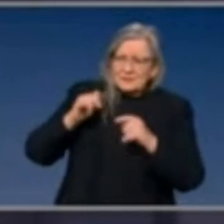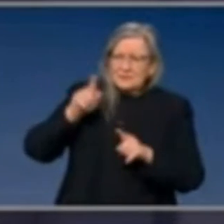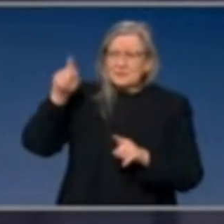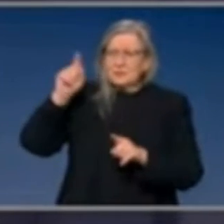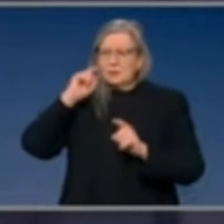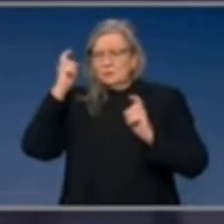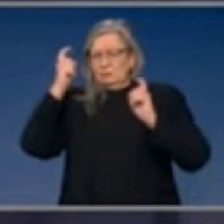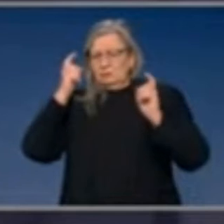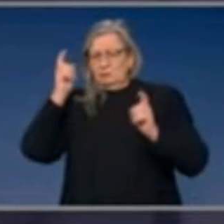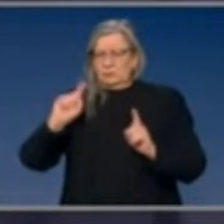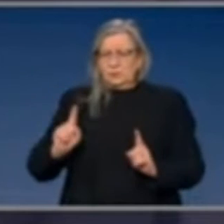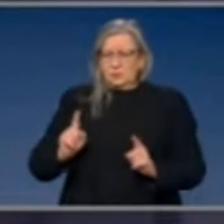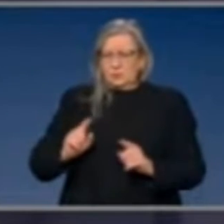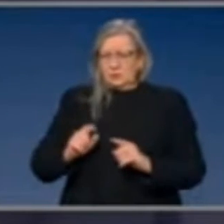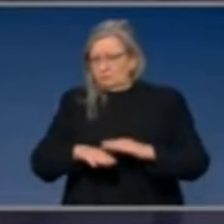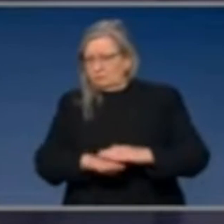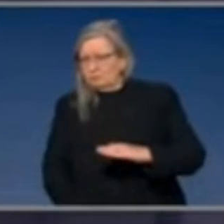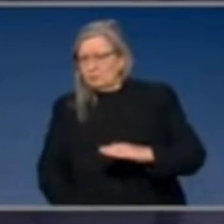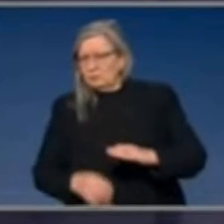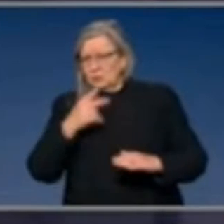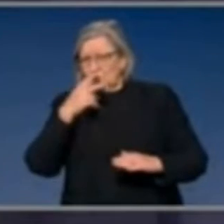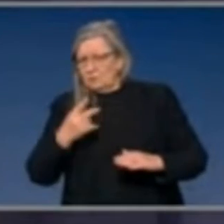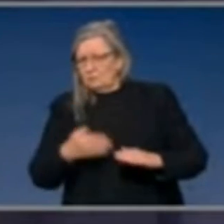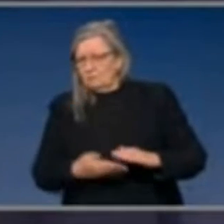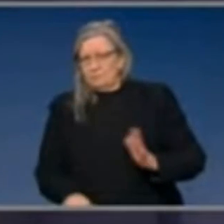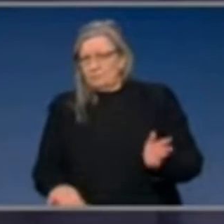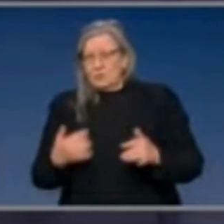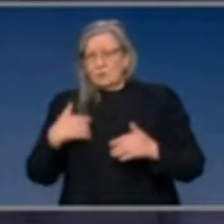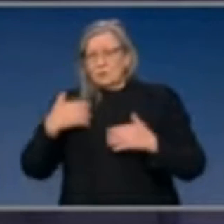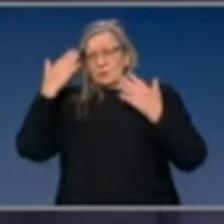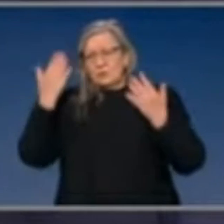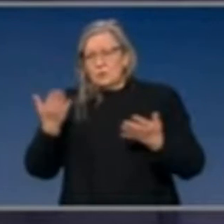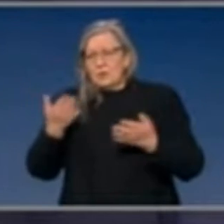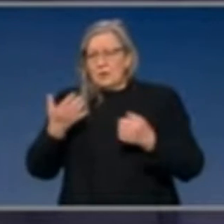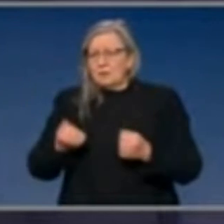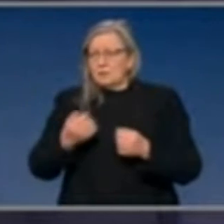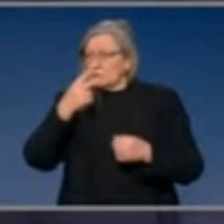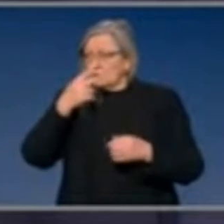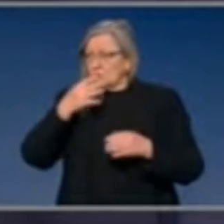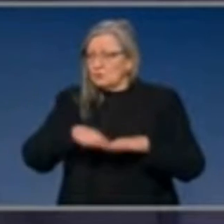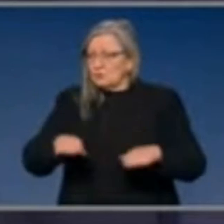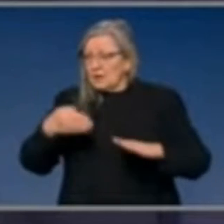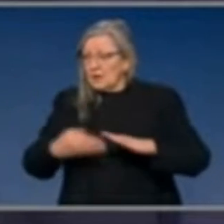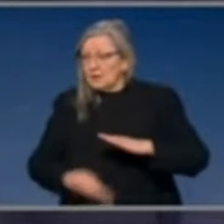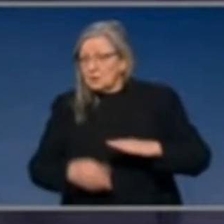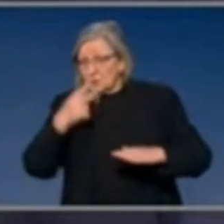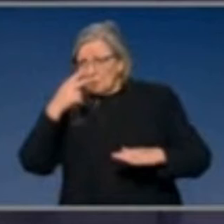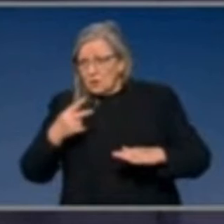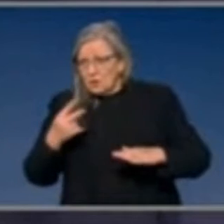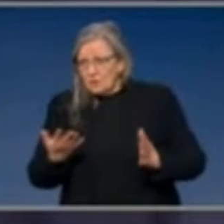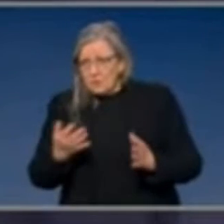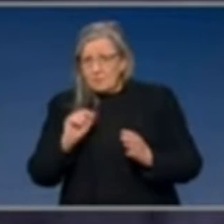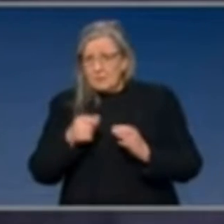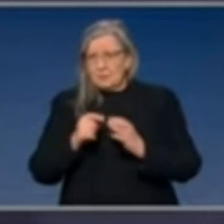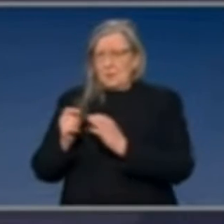not aware of any programs that are underway for children under 12, but I think Paul is best placed to anybody in Australia to address